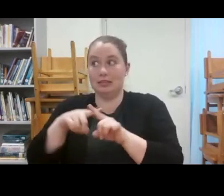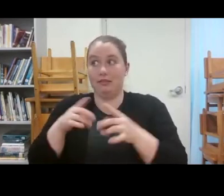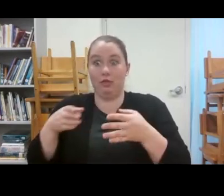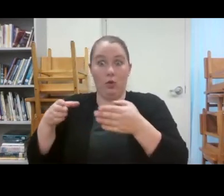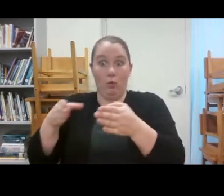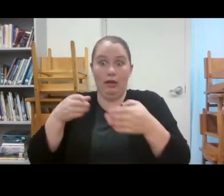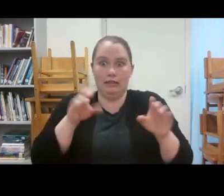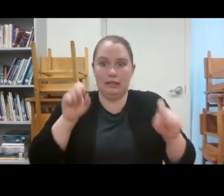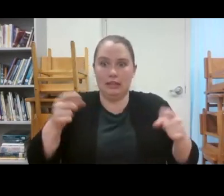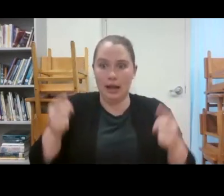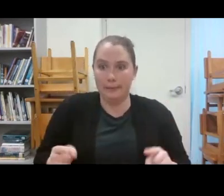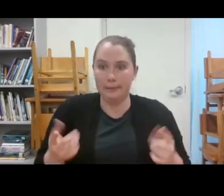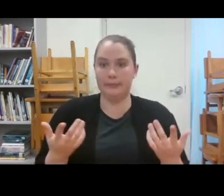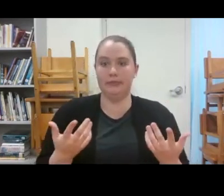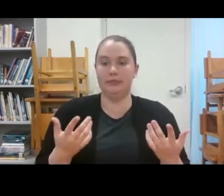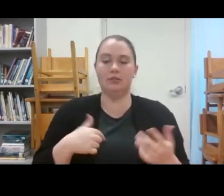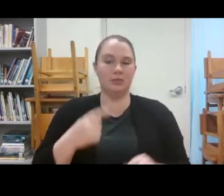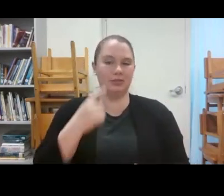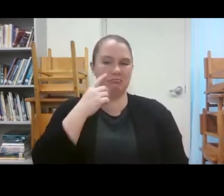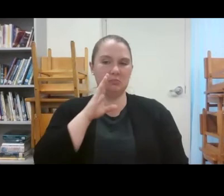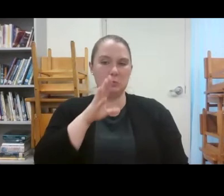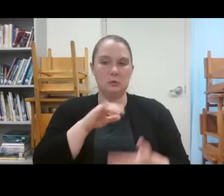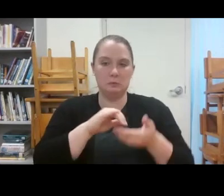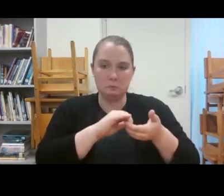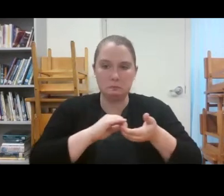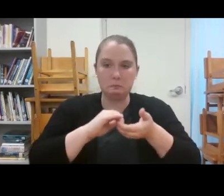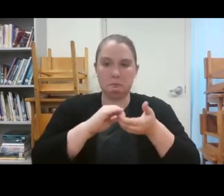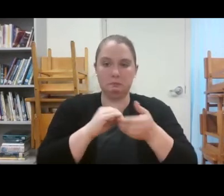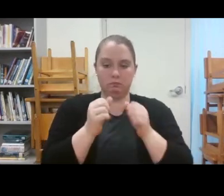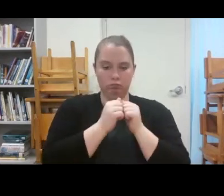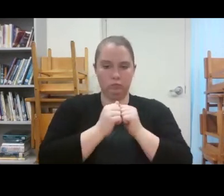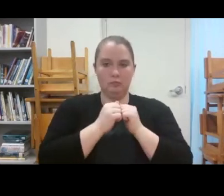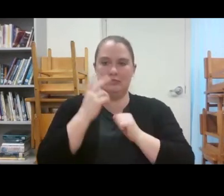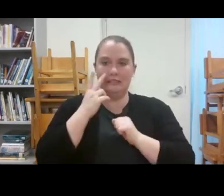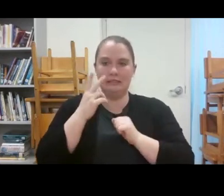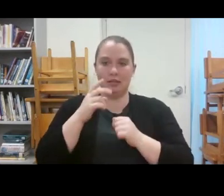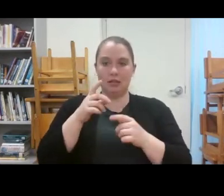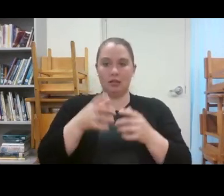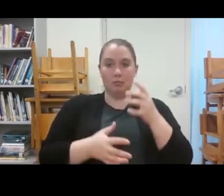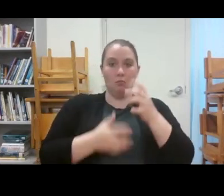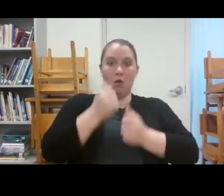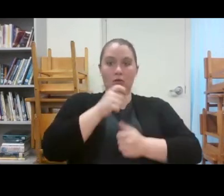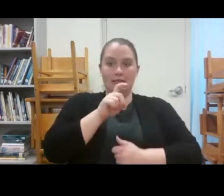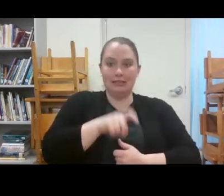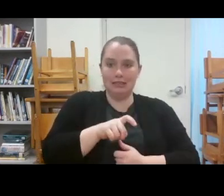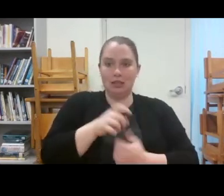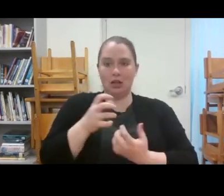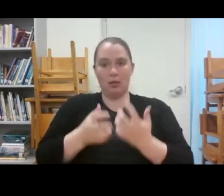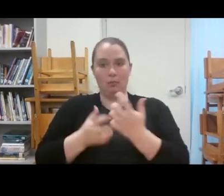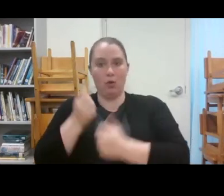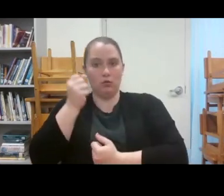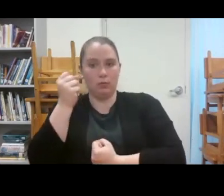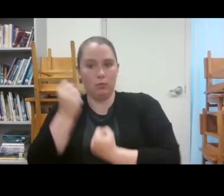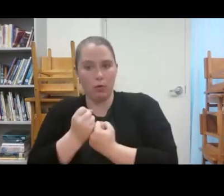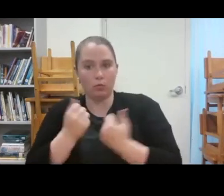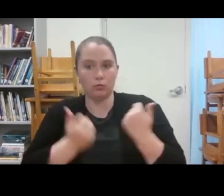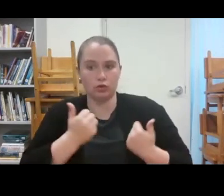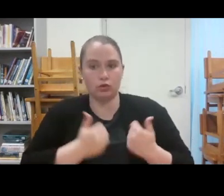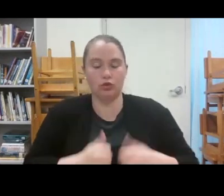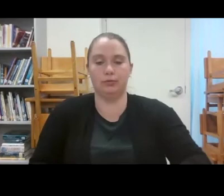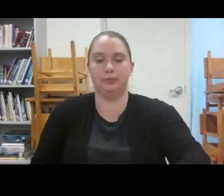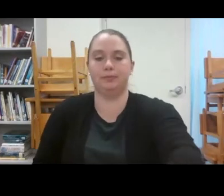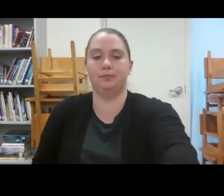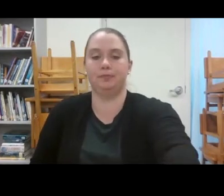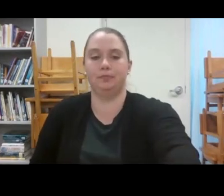cat. So I think it's going to be a combination of those with the biggest need and those with the biggest support. Well, I